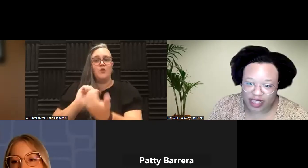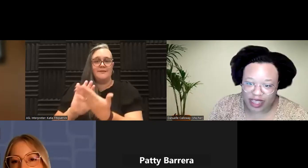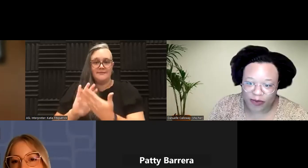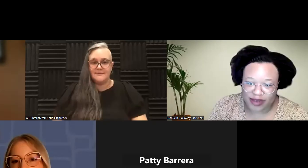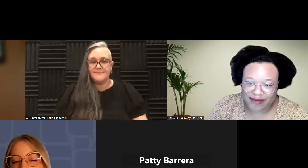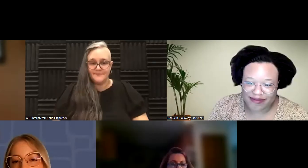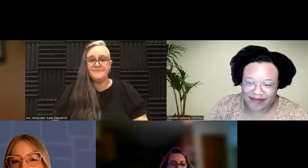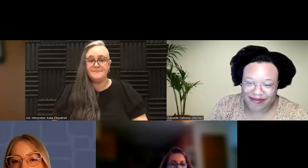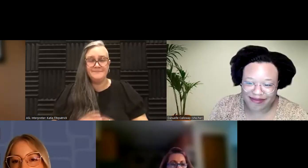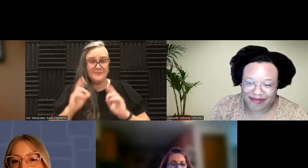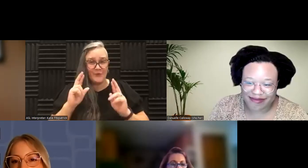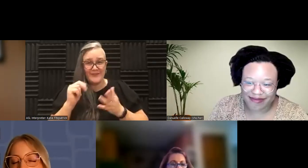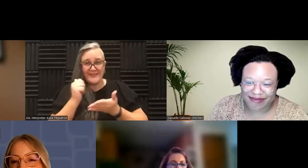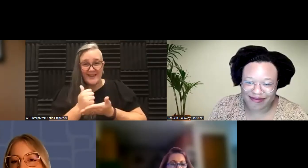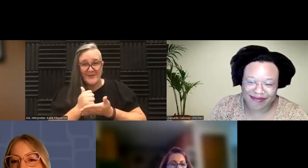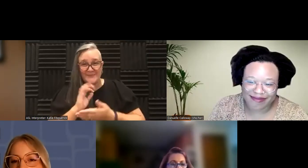Hopefully that helped.